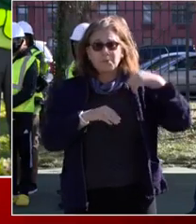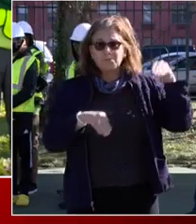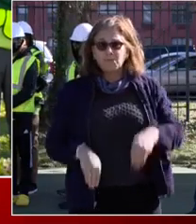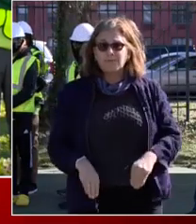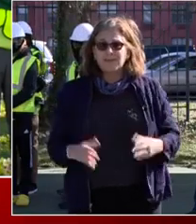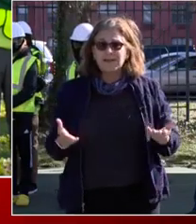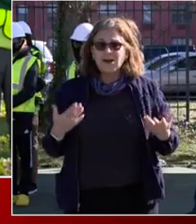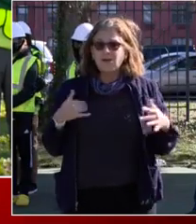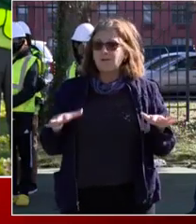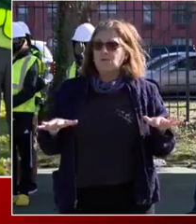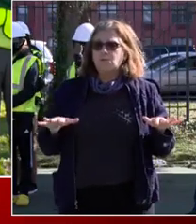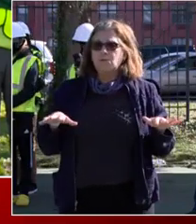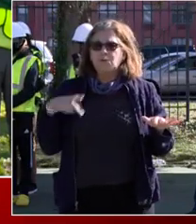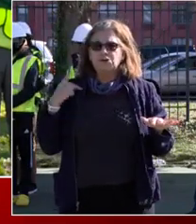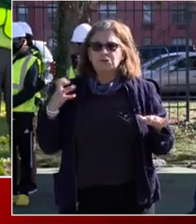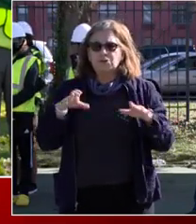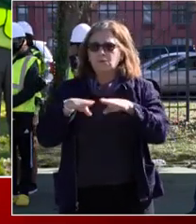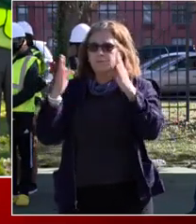doors.